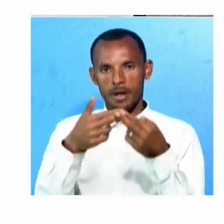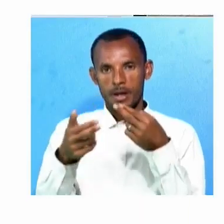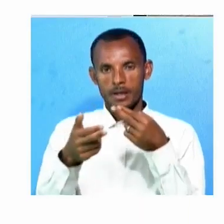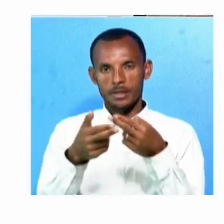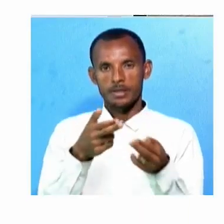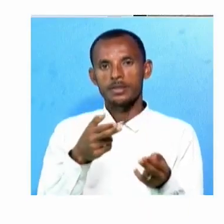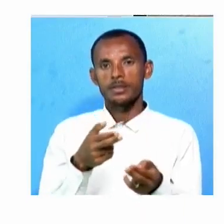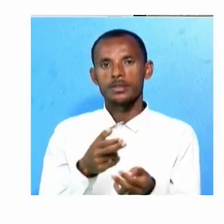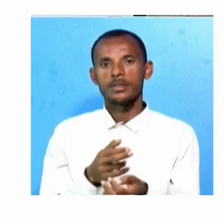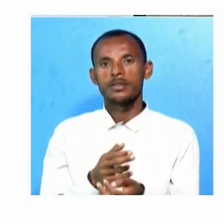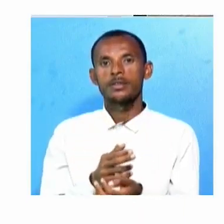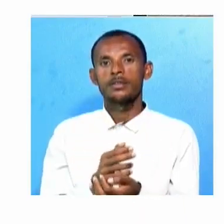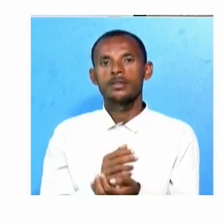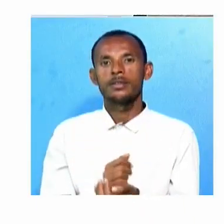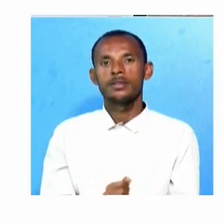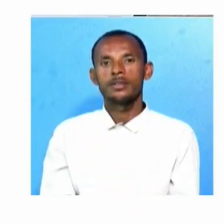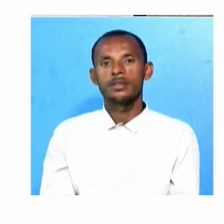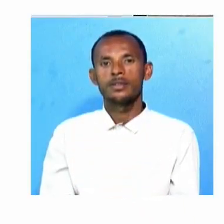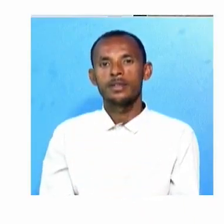relation